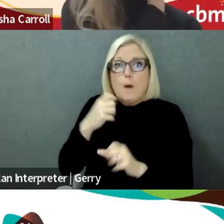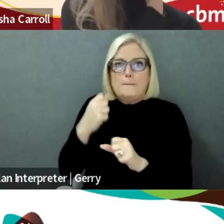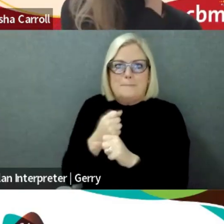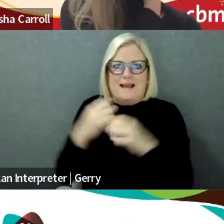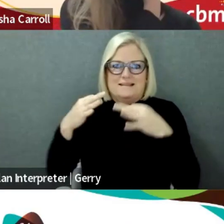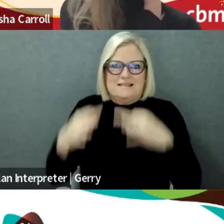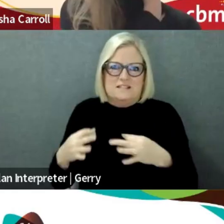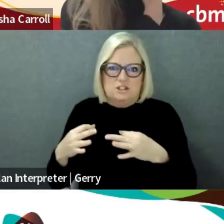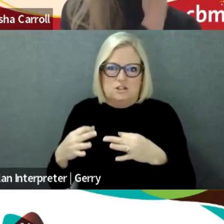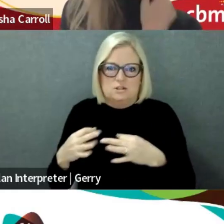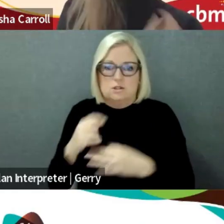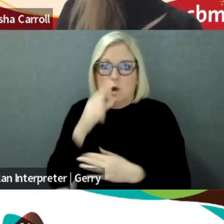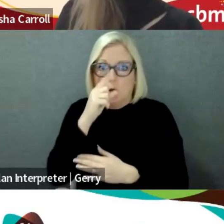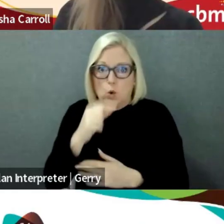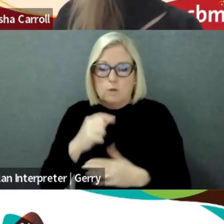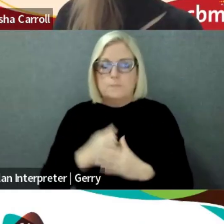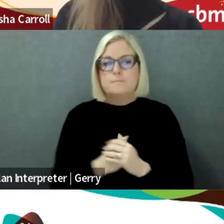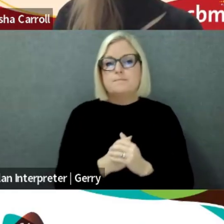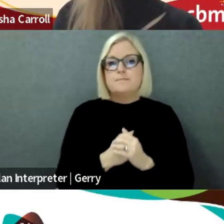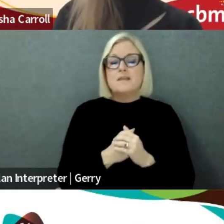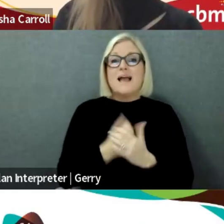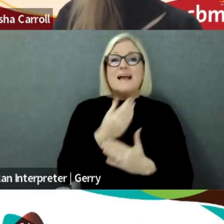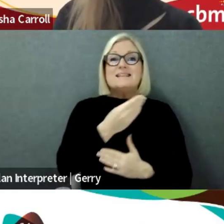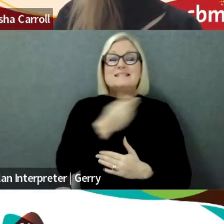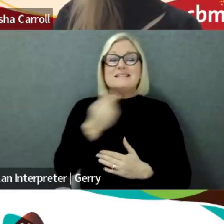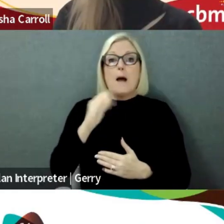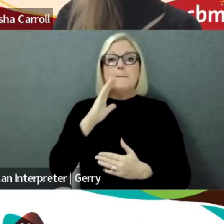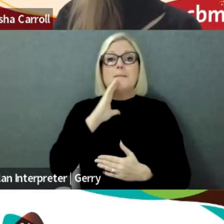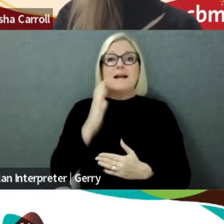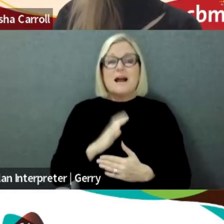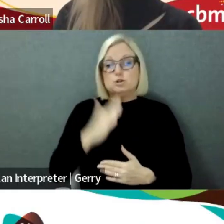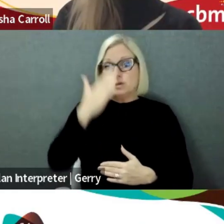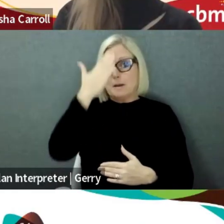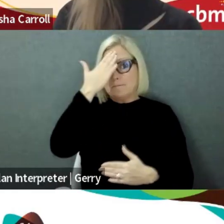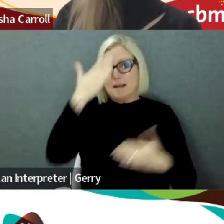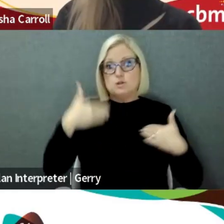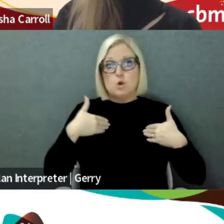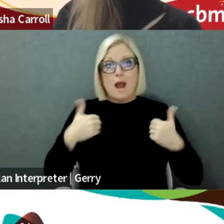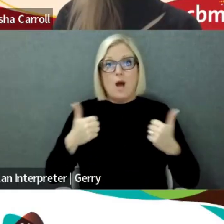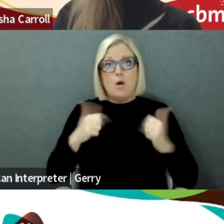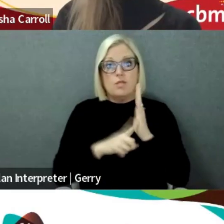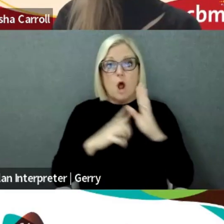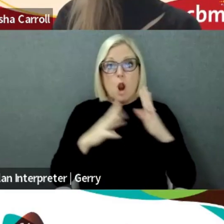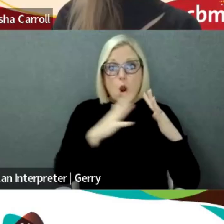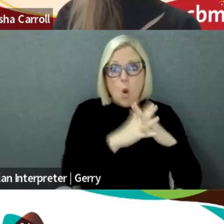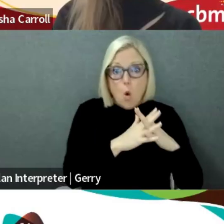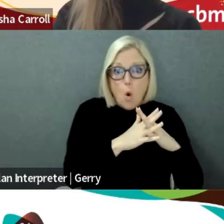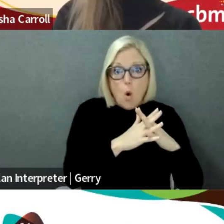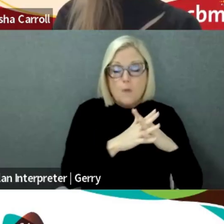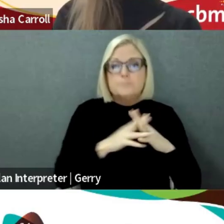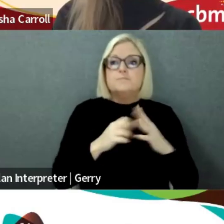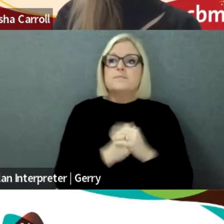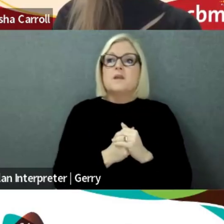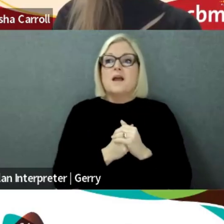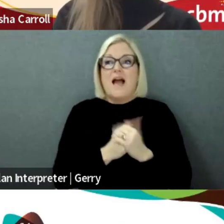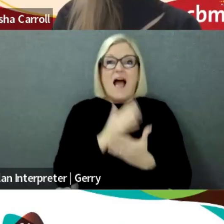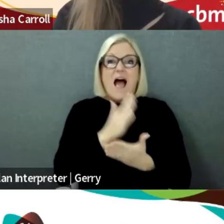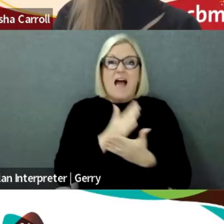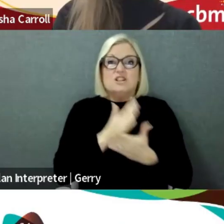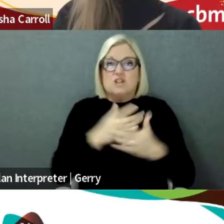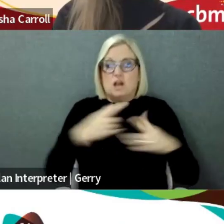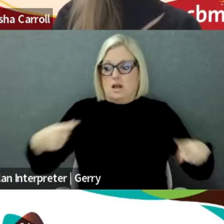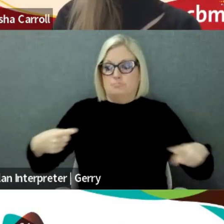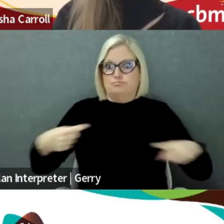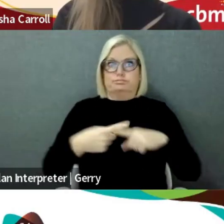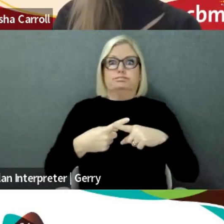that are still in place. In some countries, mental health laws and other laws contradict disability rights, even in